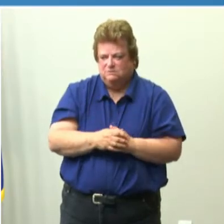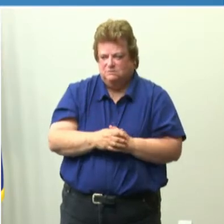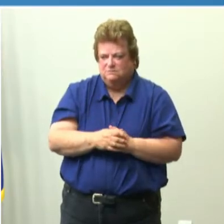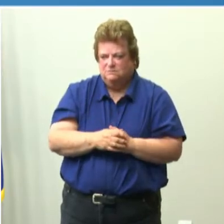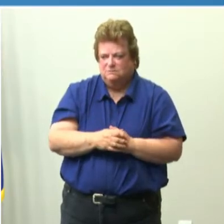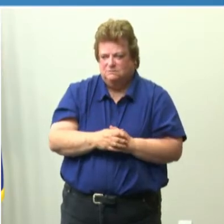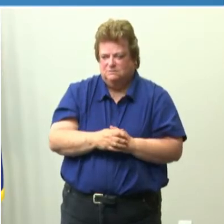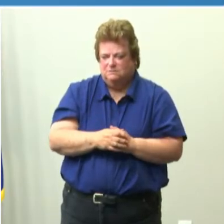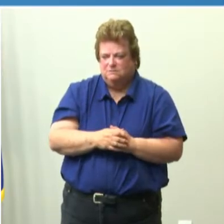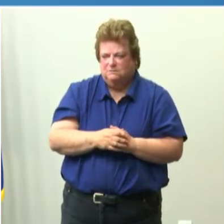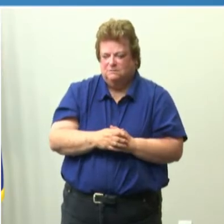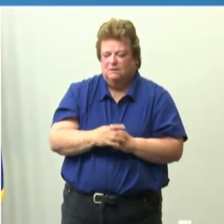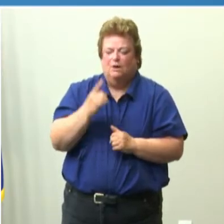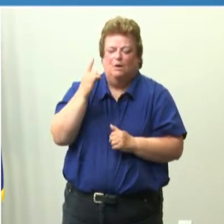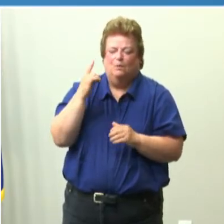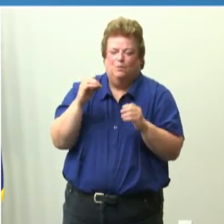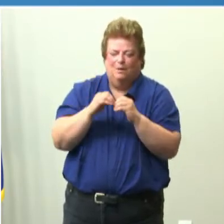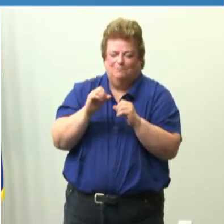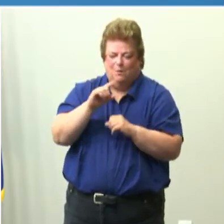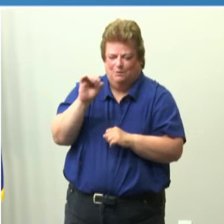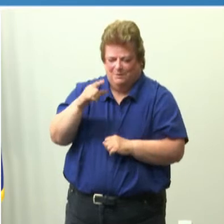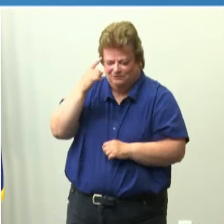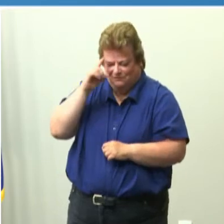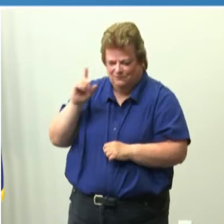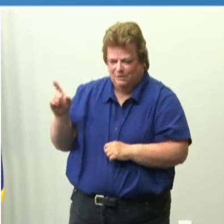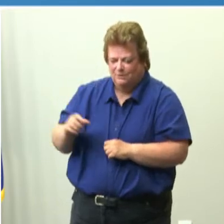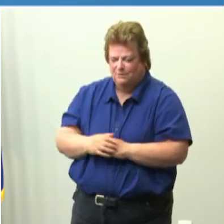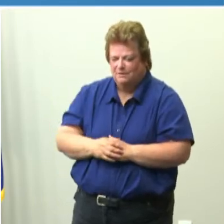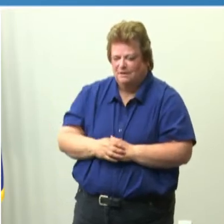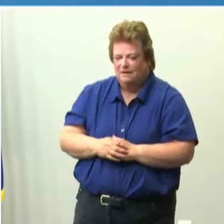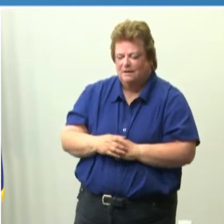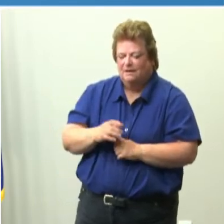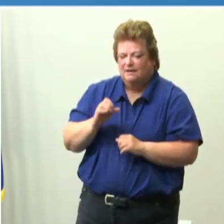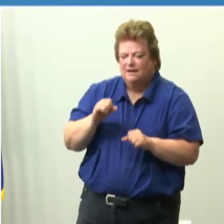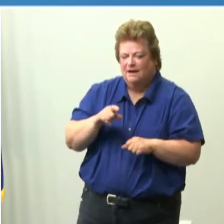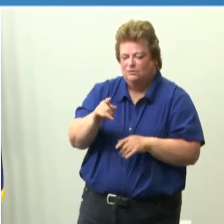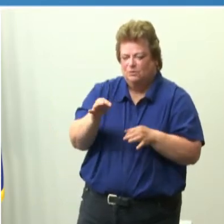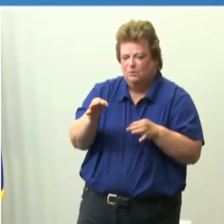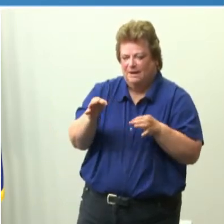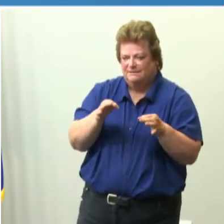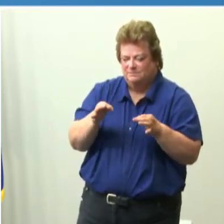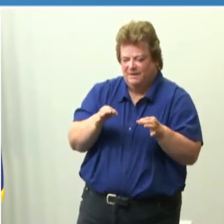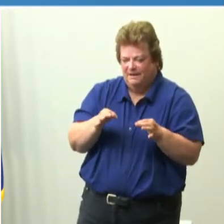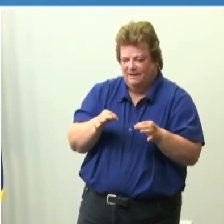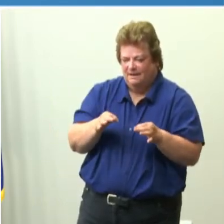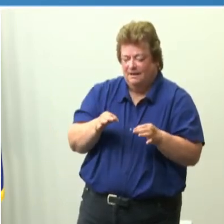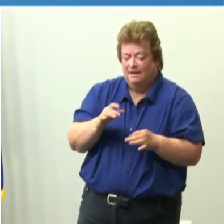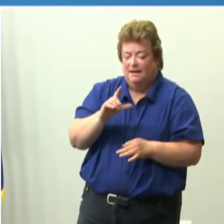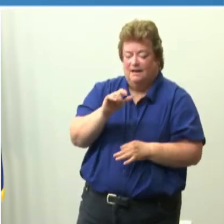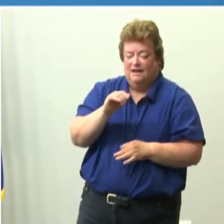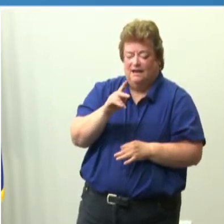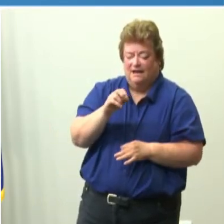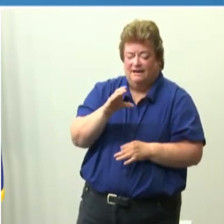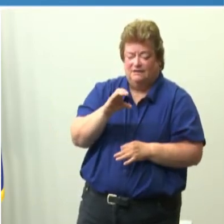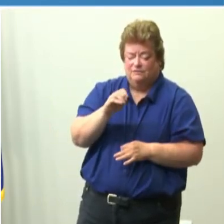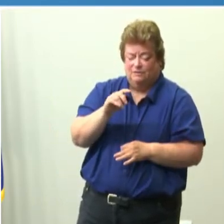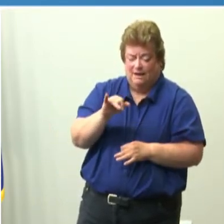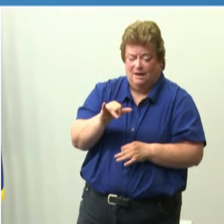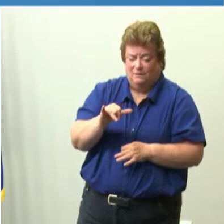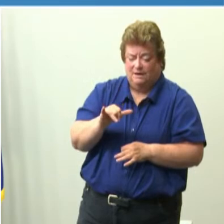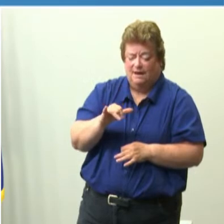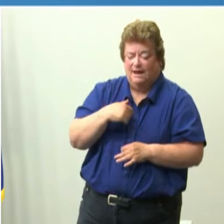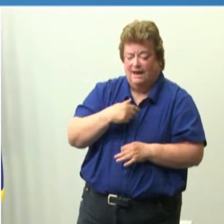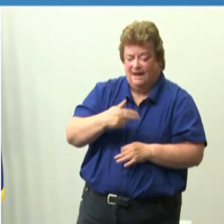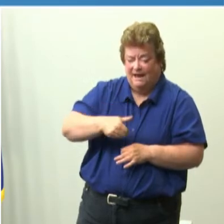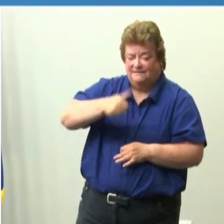Gotcha. Yes. Okay, one more question for you. Do you have any explanation? I mean, Lancaster County, my understanding is Lancaster County has the